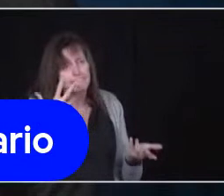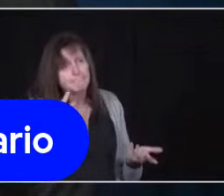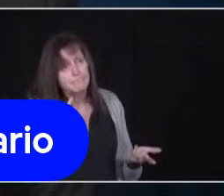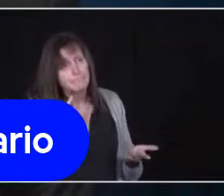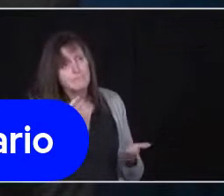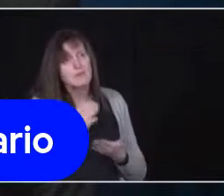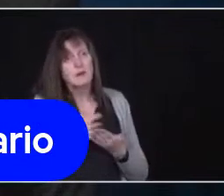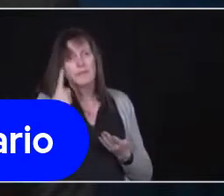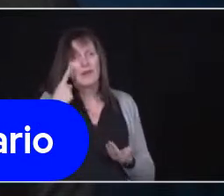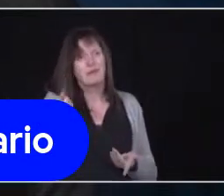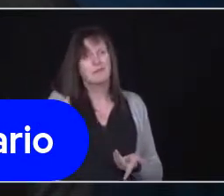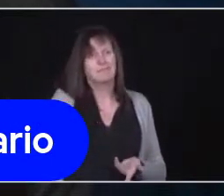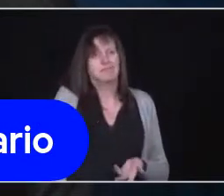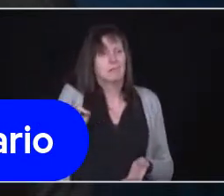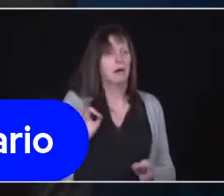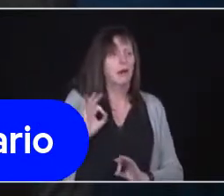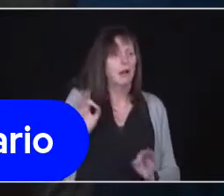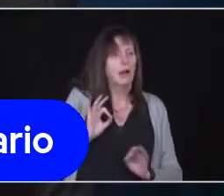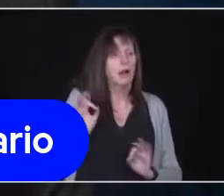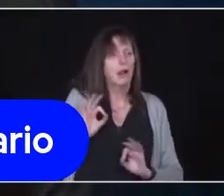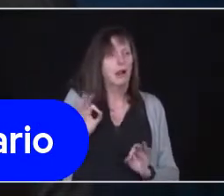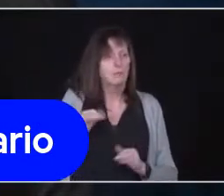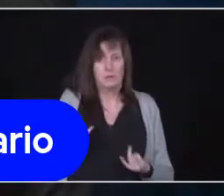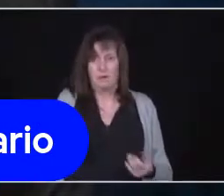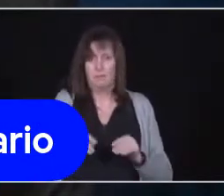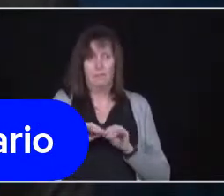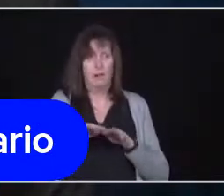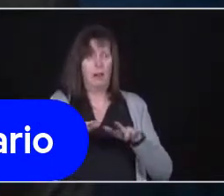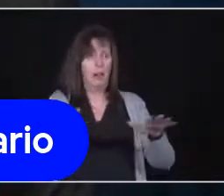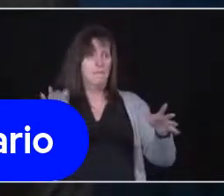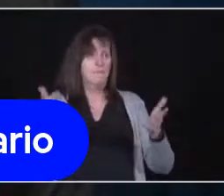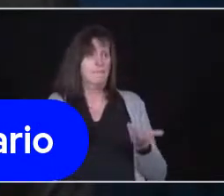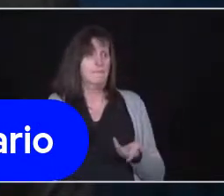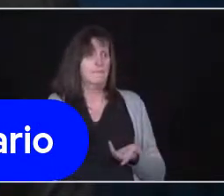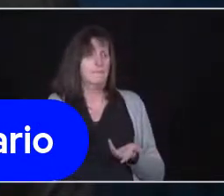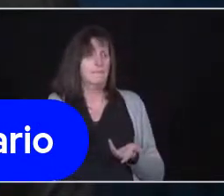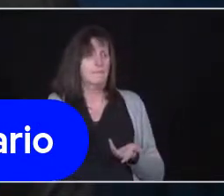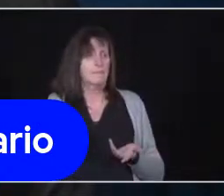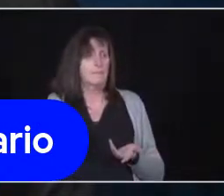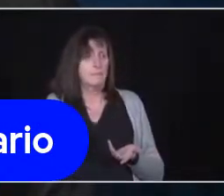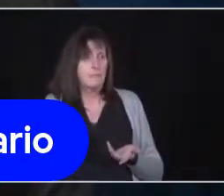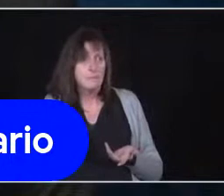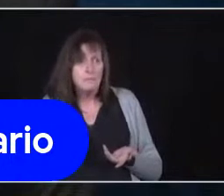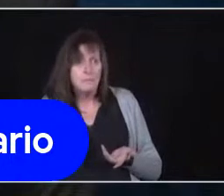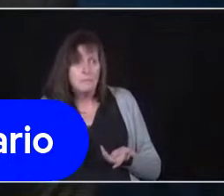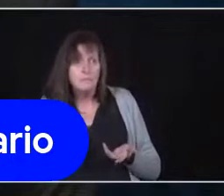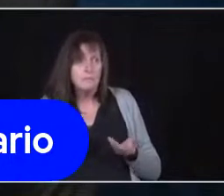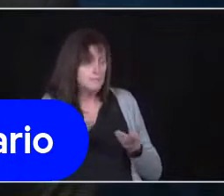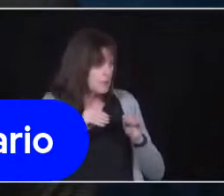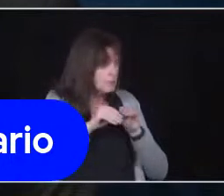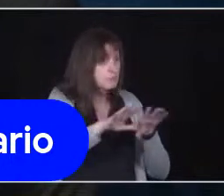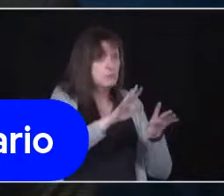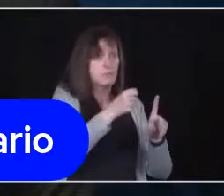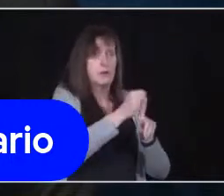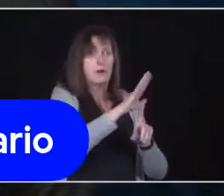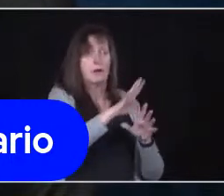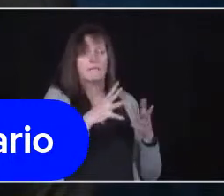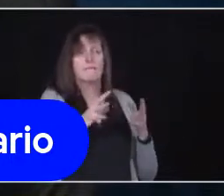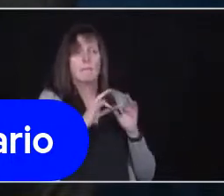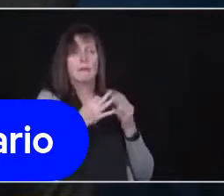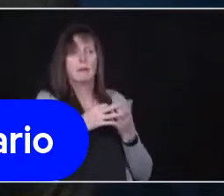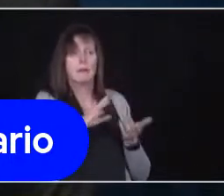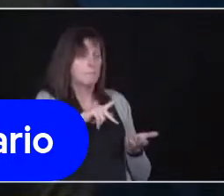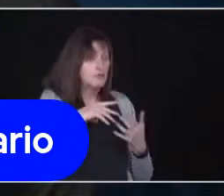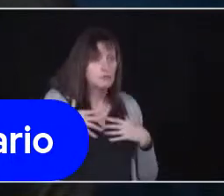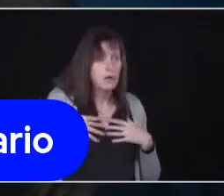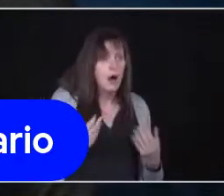issue, now the new variants is causing much harm in their family and personally, and they have to really focus in on this